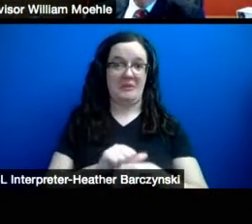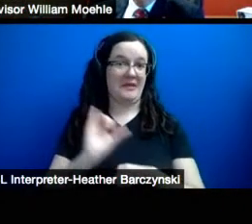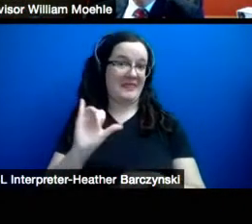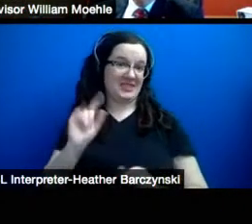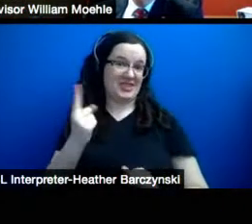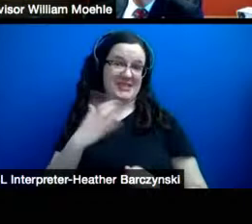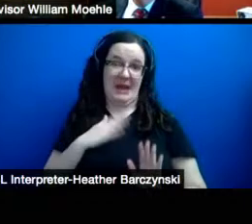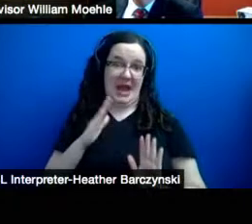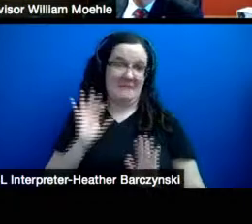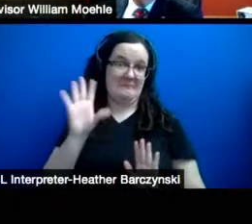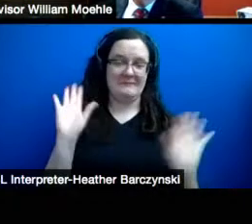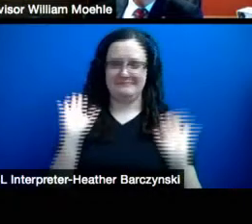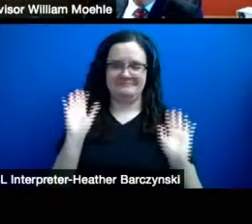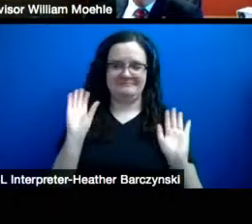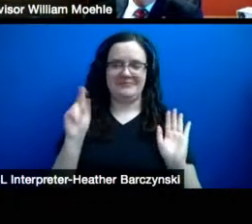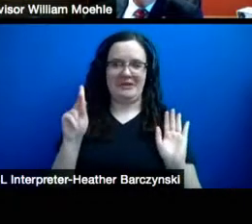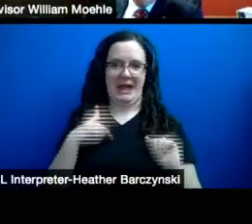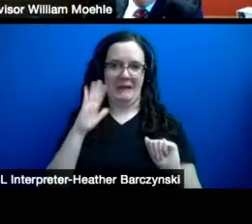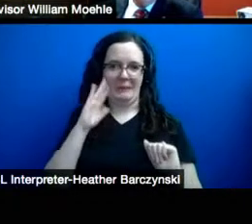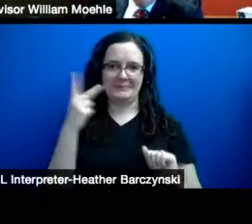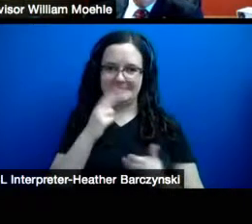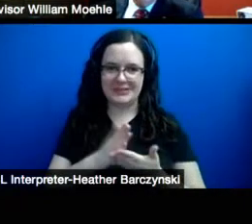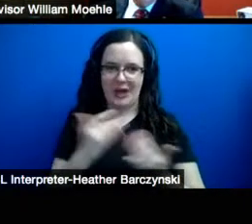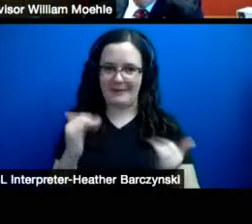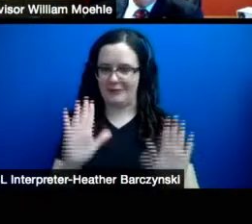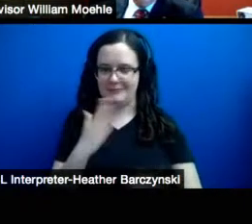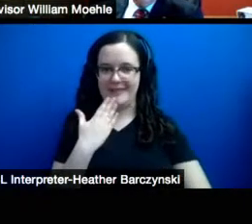yeah, all right, I'll stop now. Thanks.